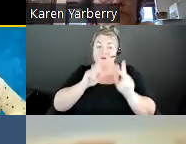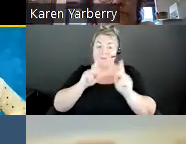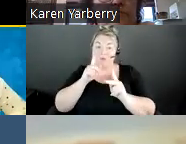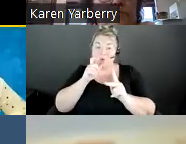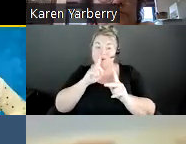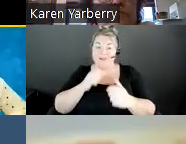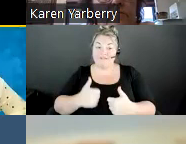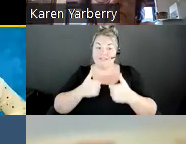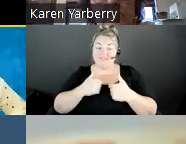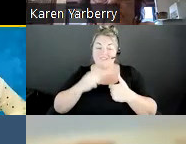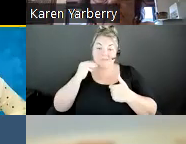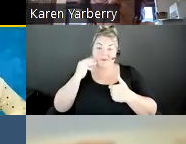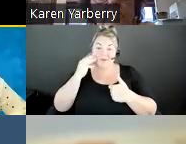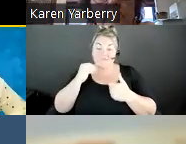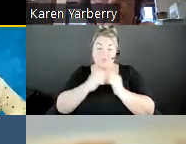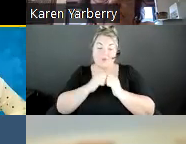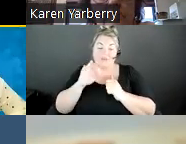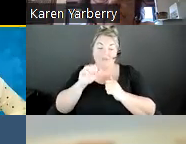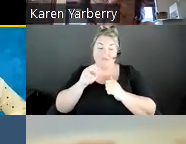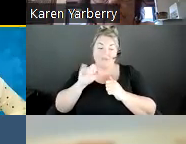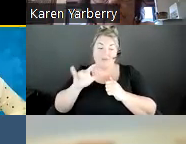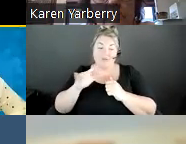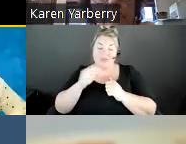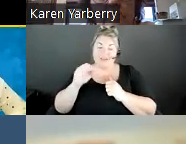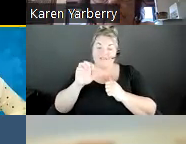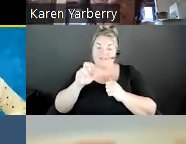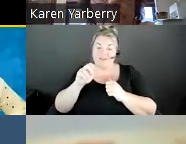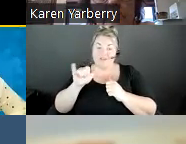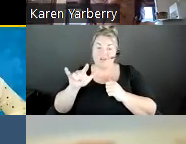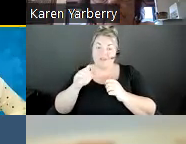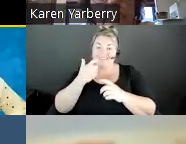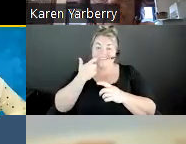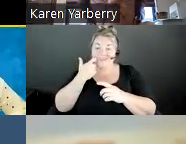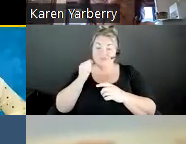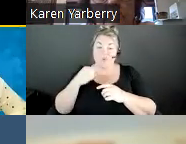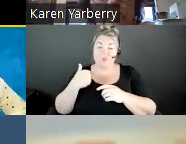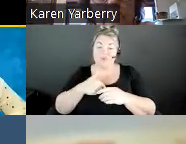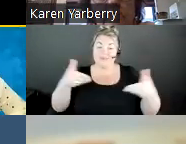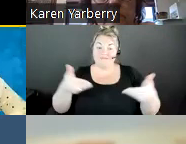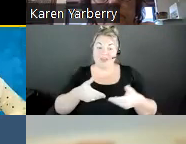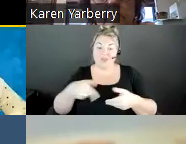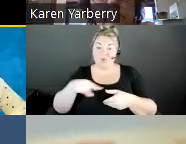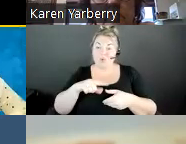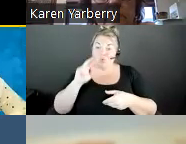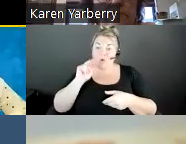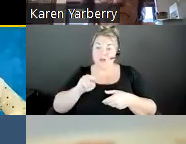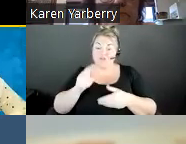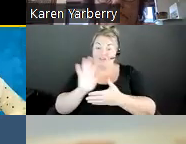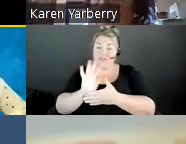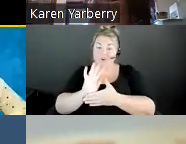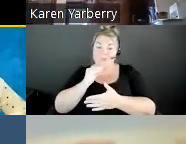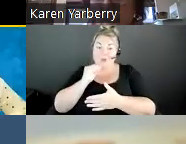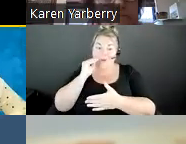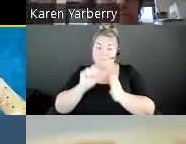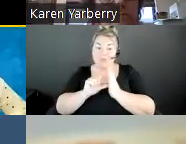have lived experience with fentanyl and fentanyl addiction. So we invite you to watch the video here on the homepage, but then